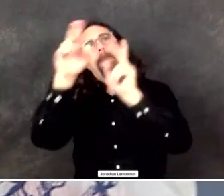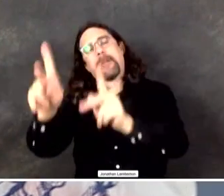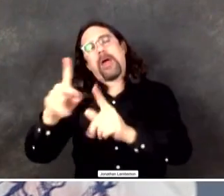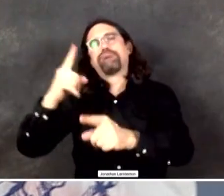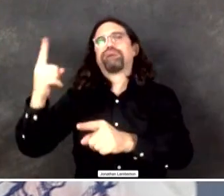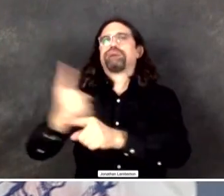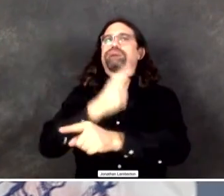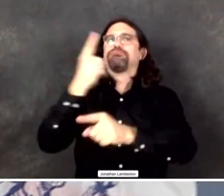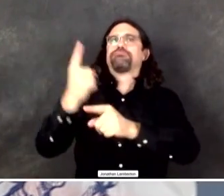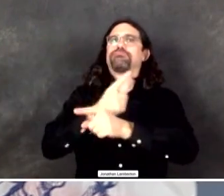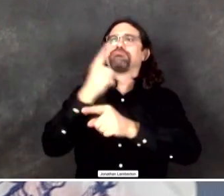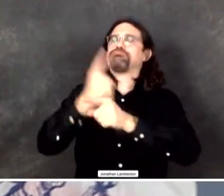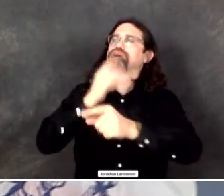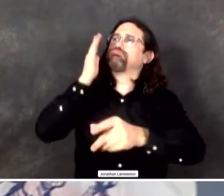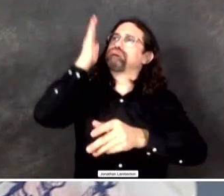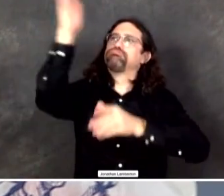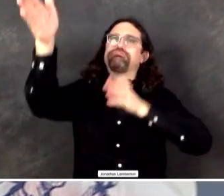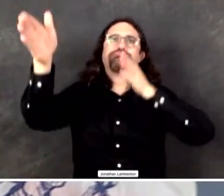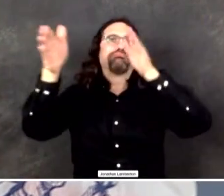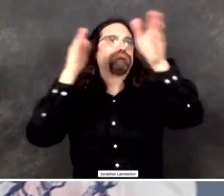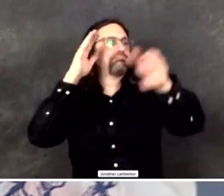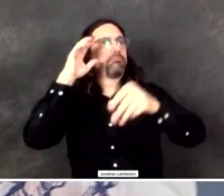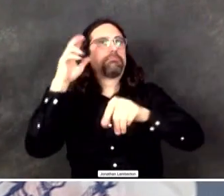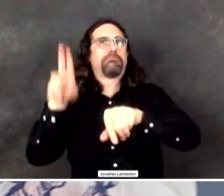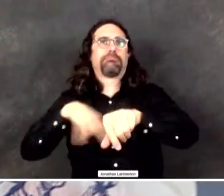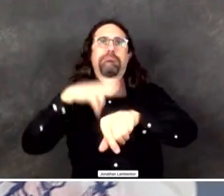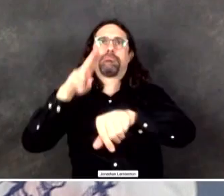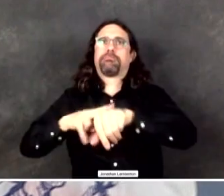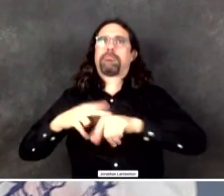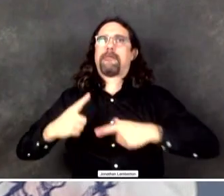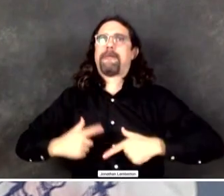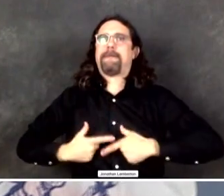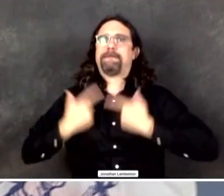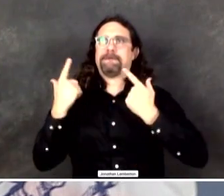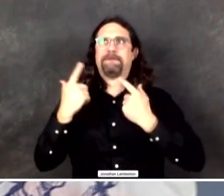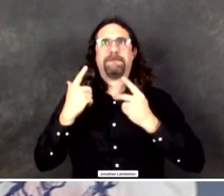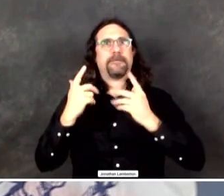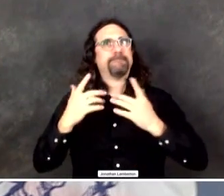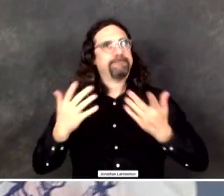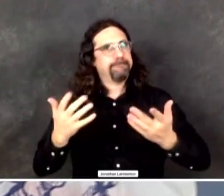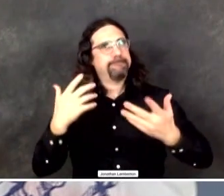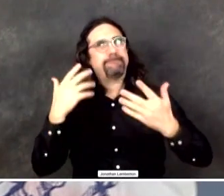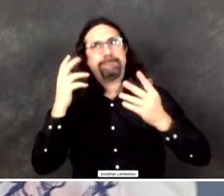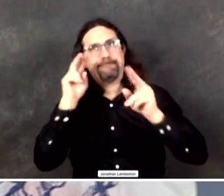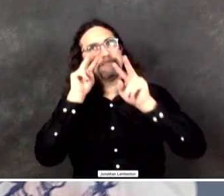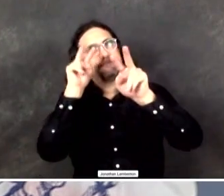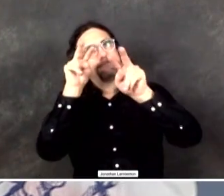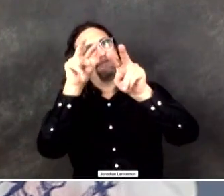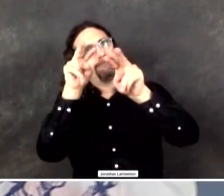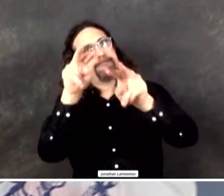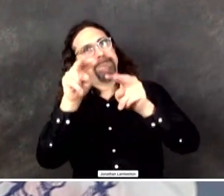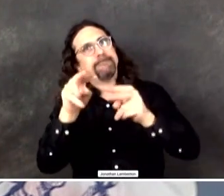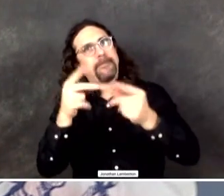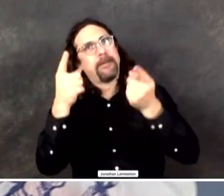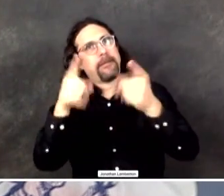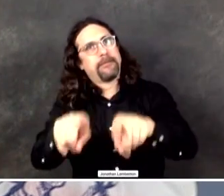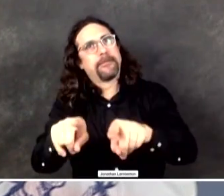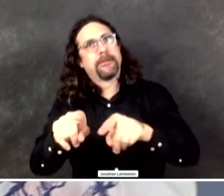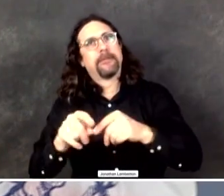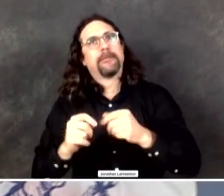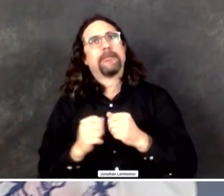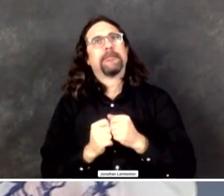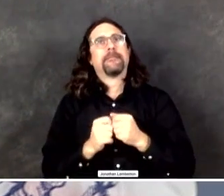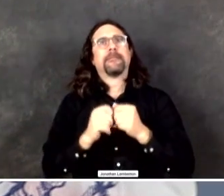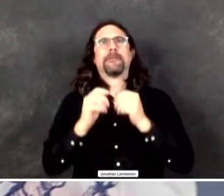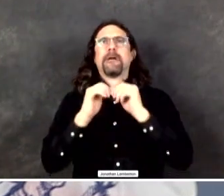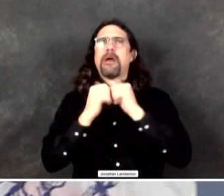So this conversation about how to protect everyone and how to really keep bending